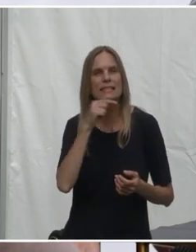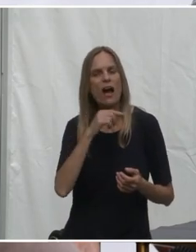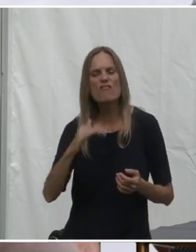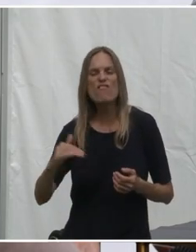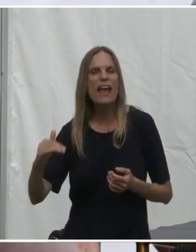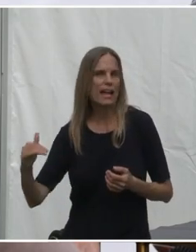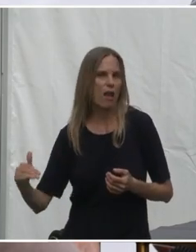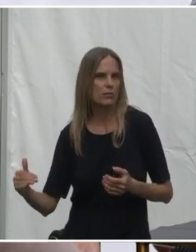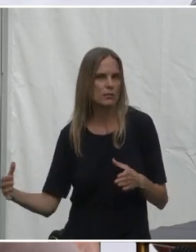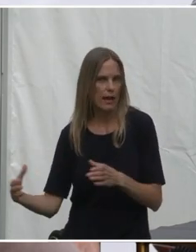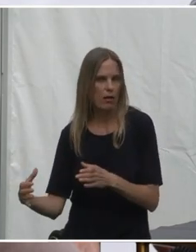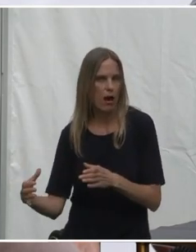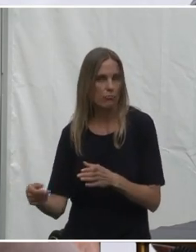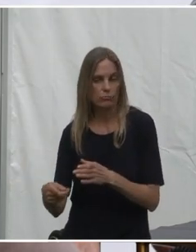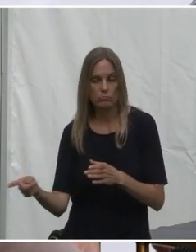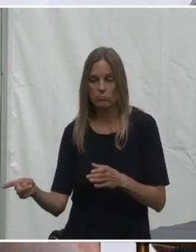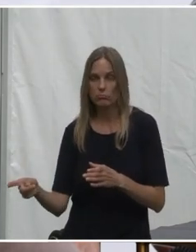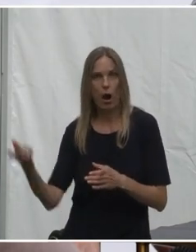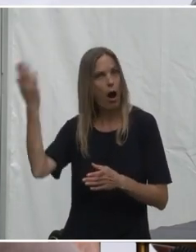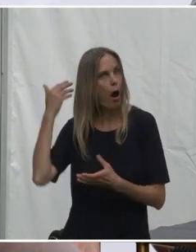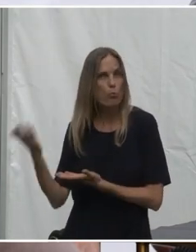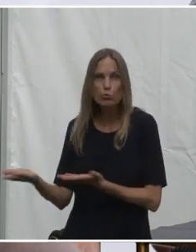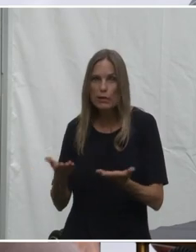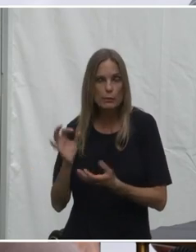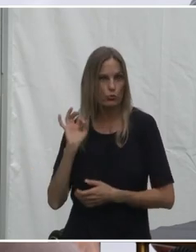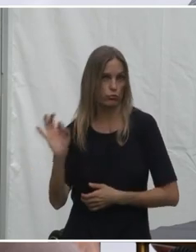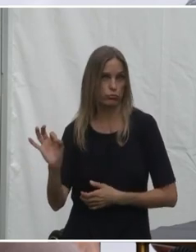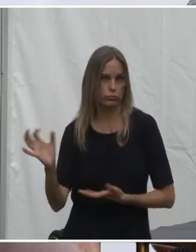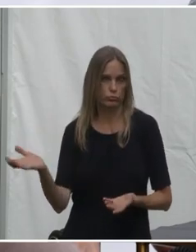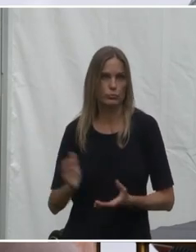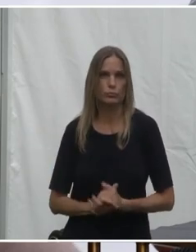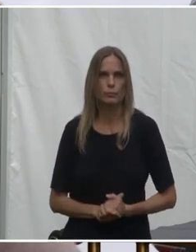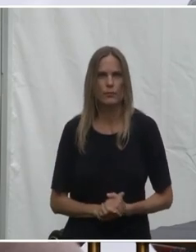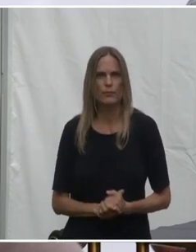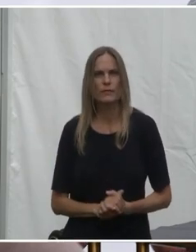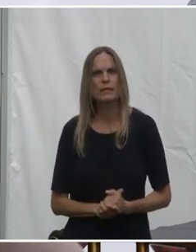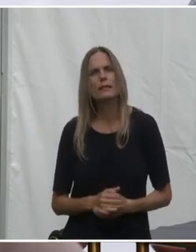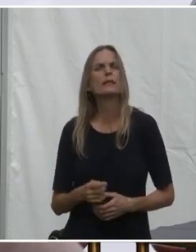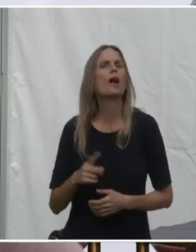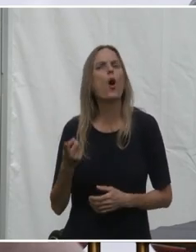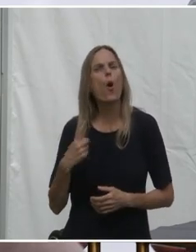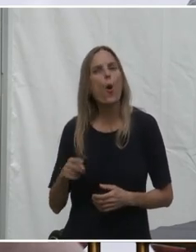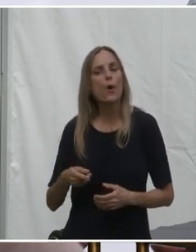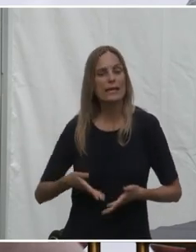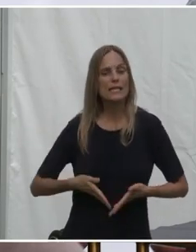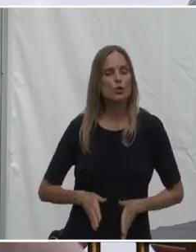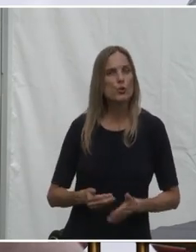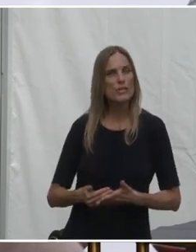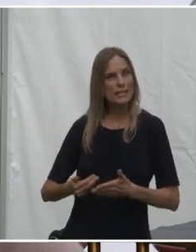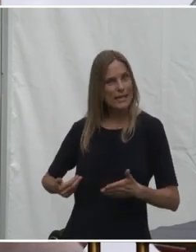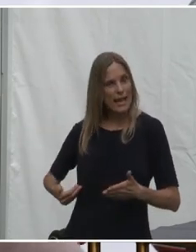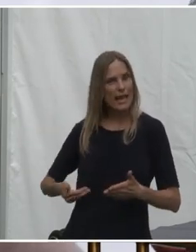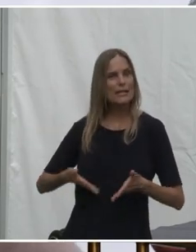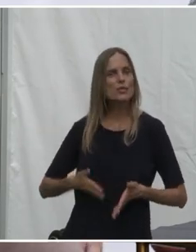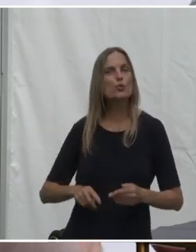was because they had no services for them. There was pre and postnatal services for baby